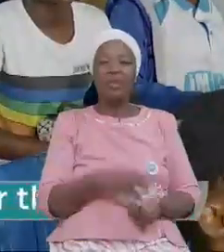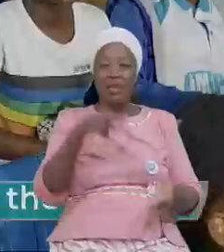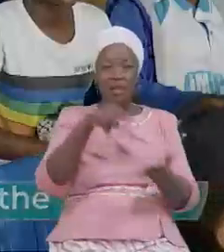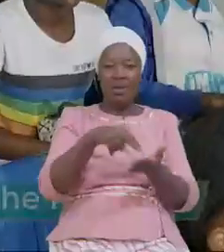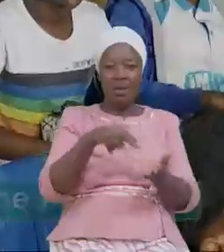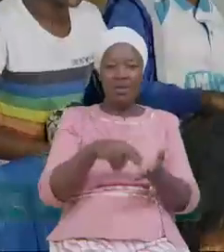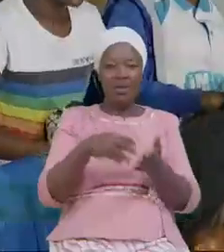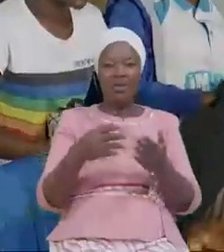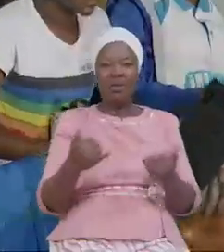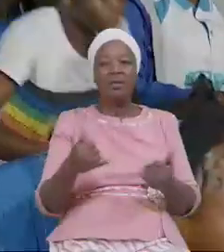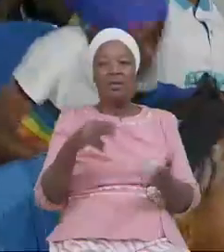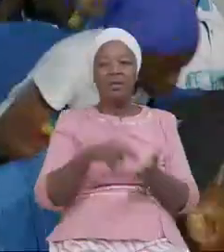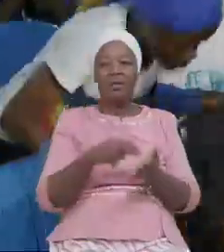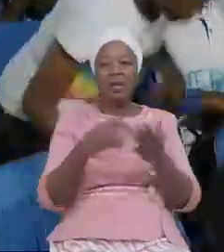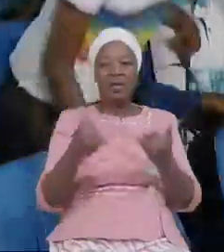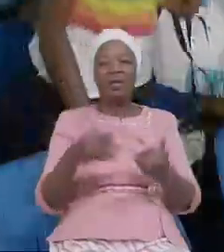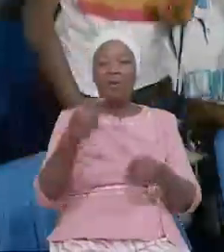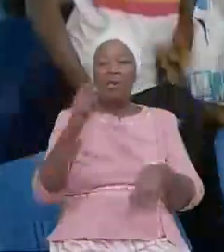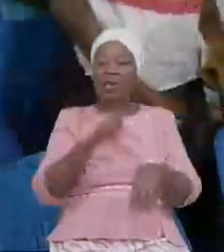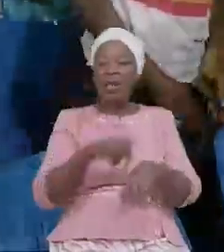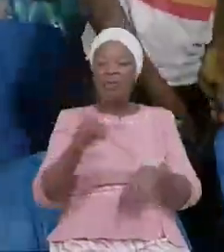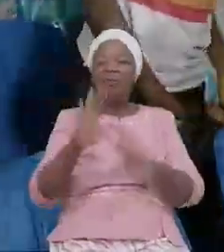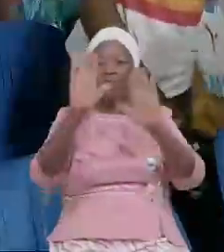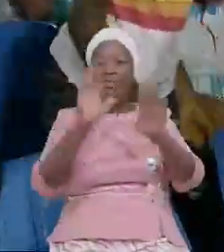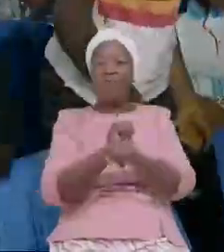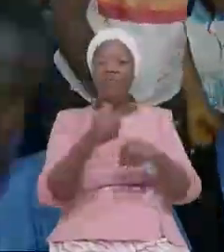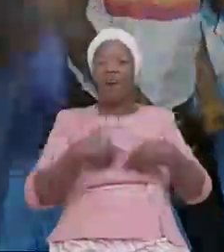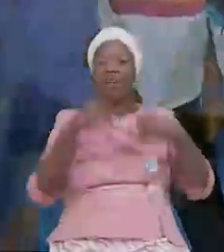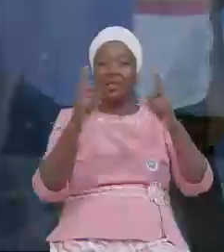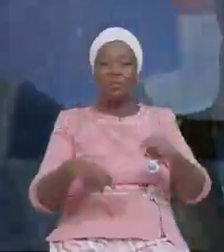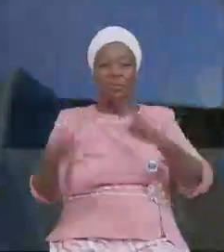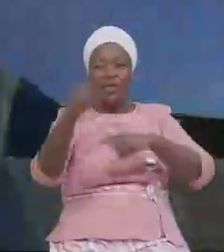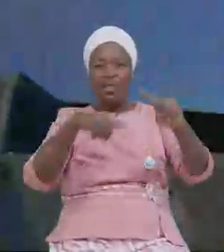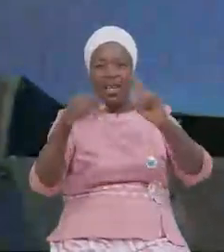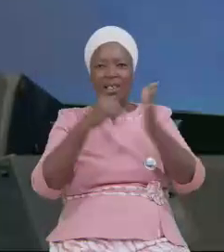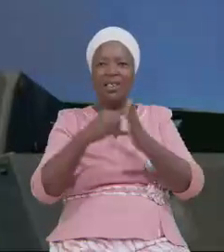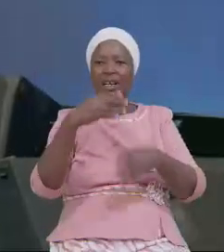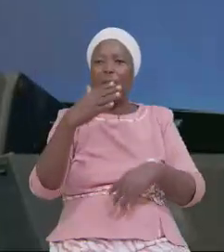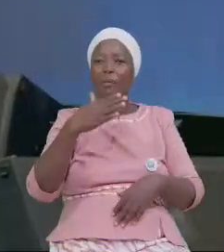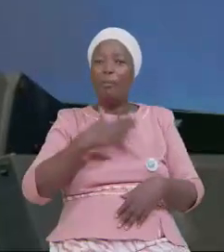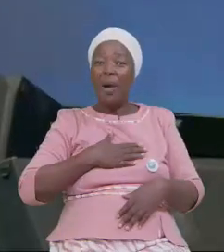rise up now. The time of your miracle has come. Say it to yourself like that.